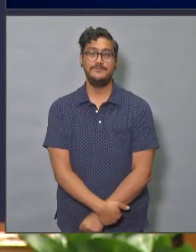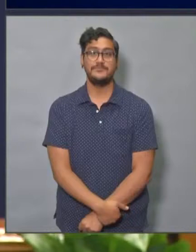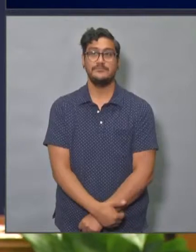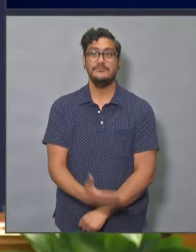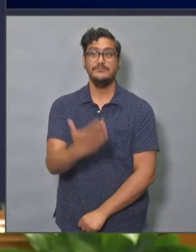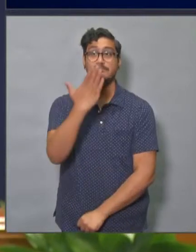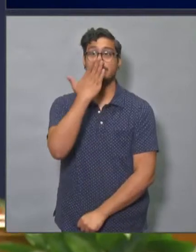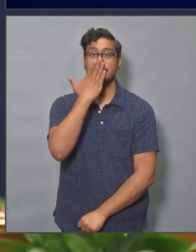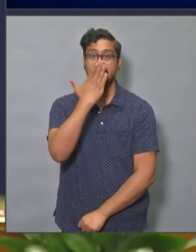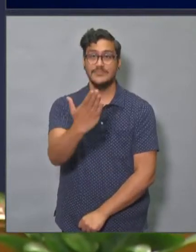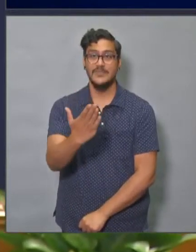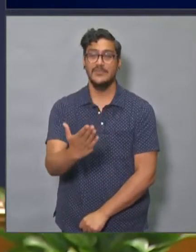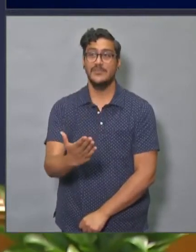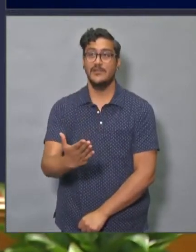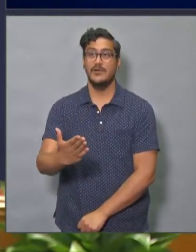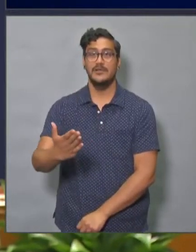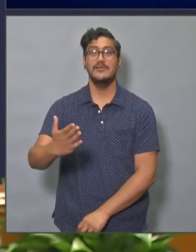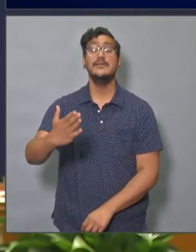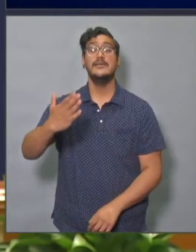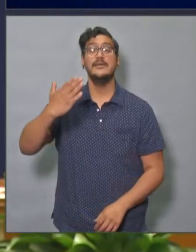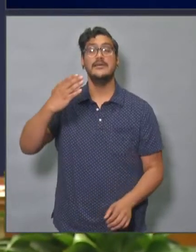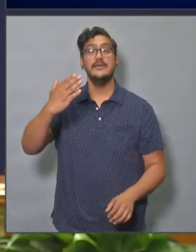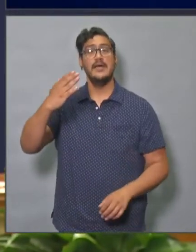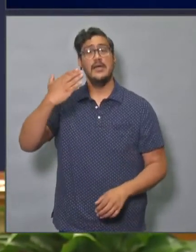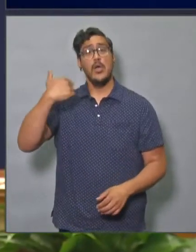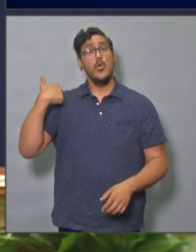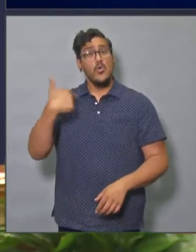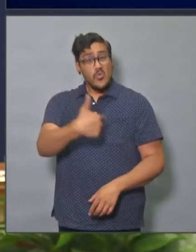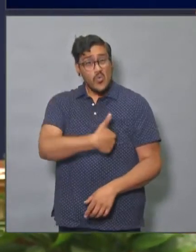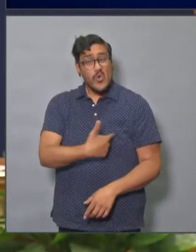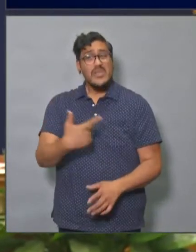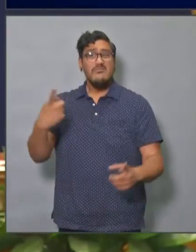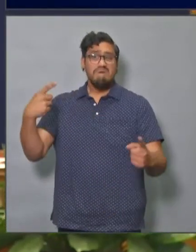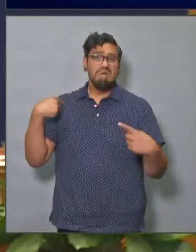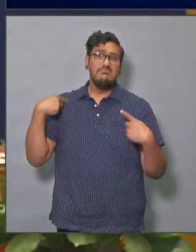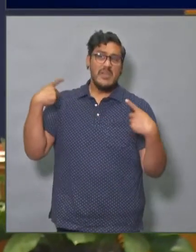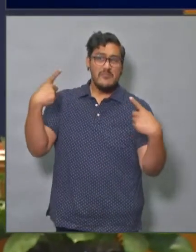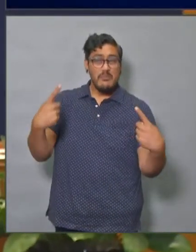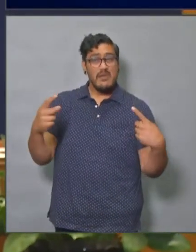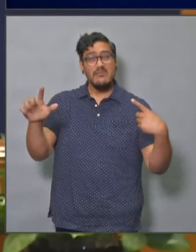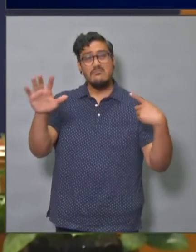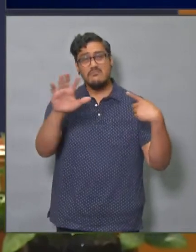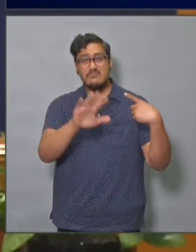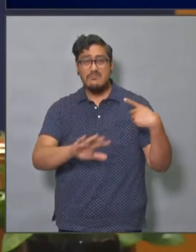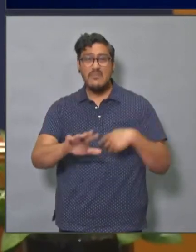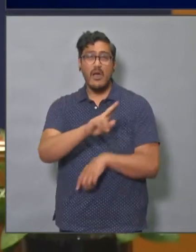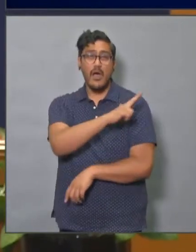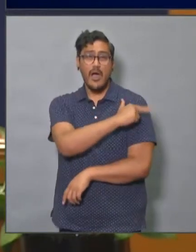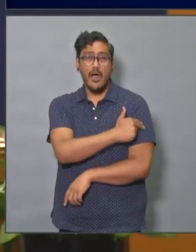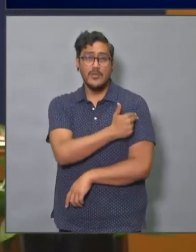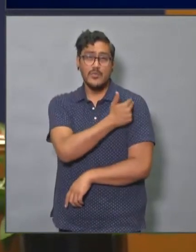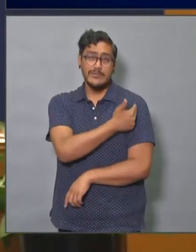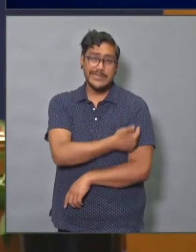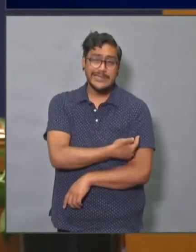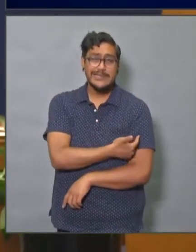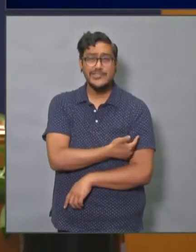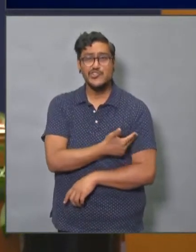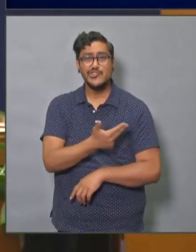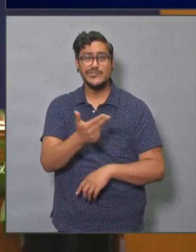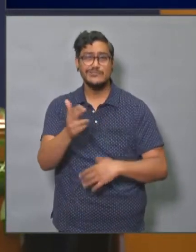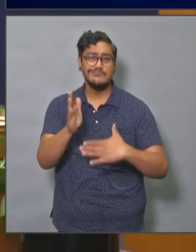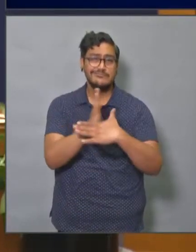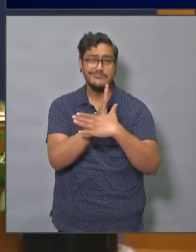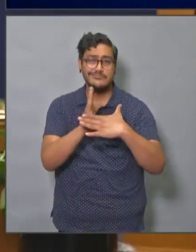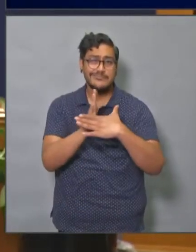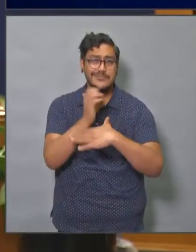Yeah, thanks. Yes, I mean, we've been hovering on the hospitalization daily